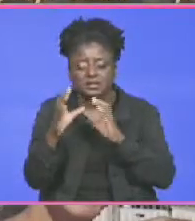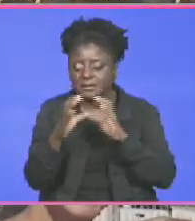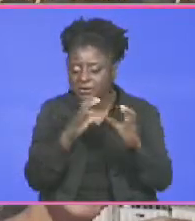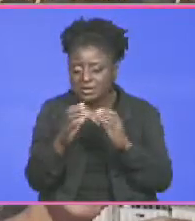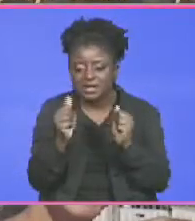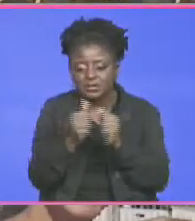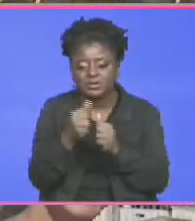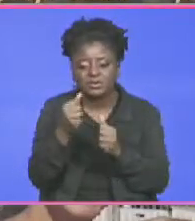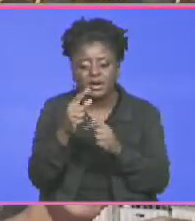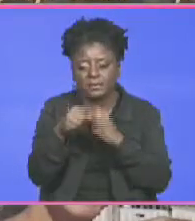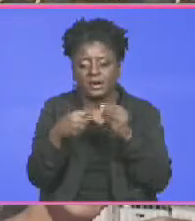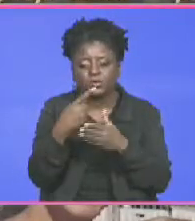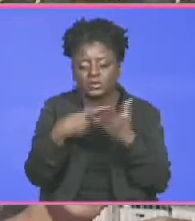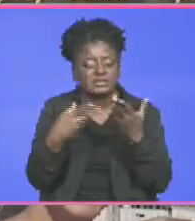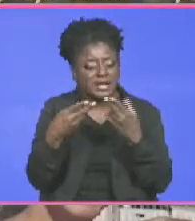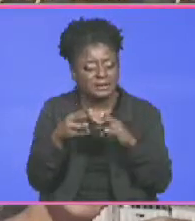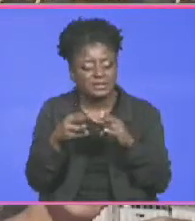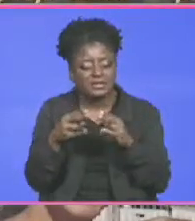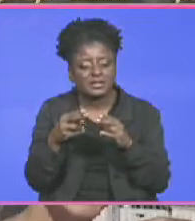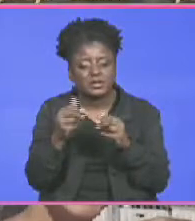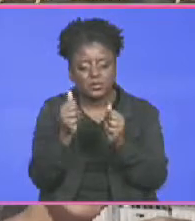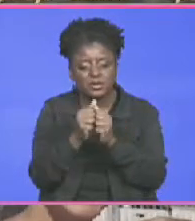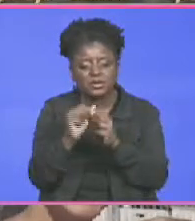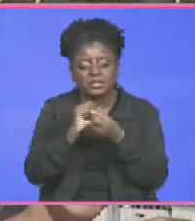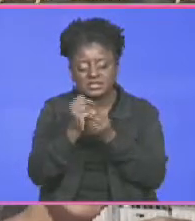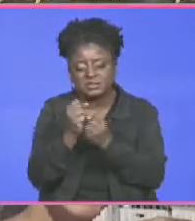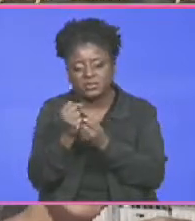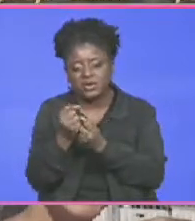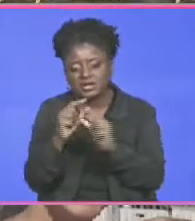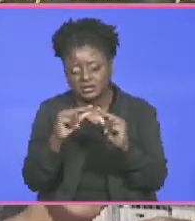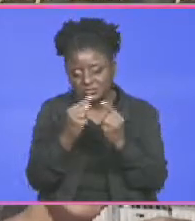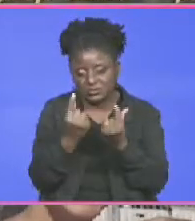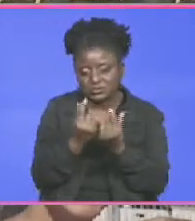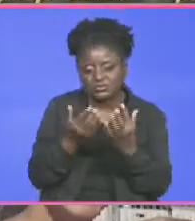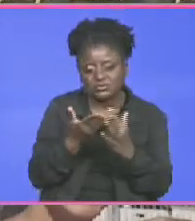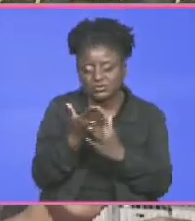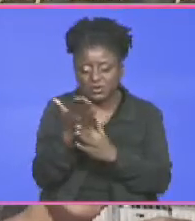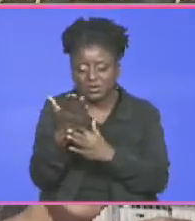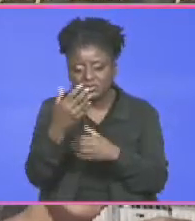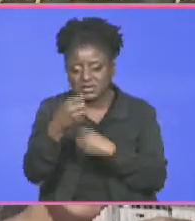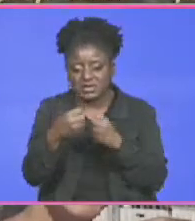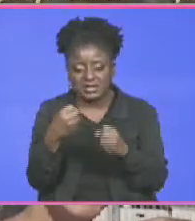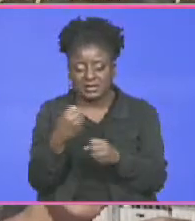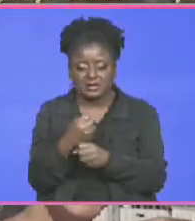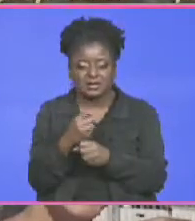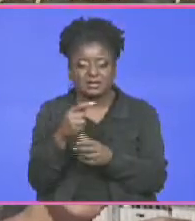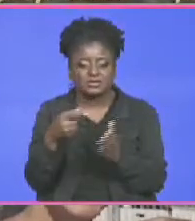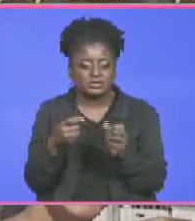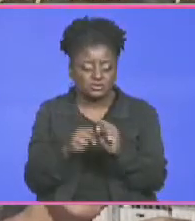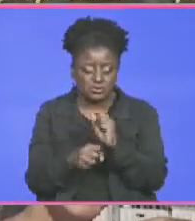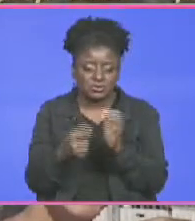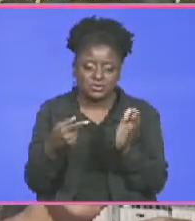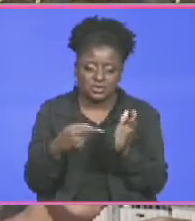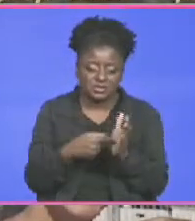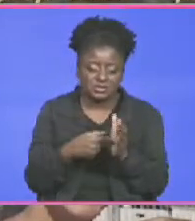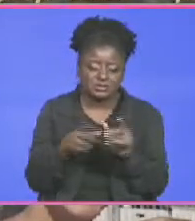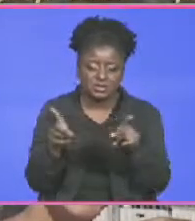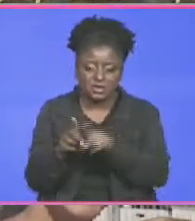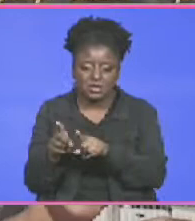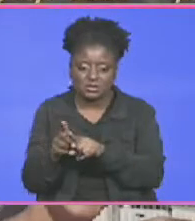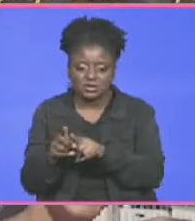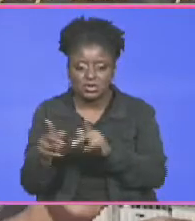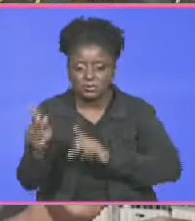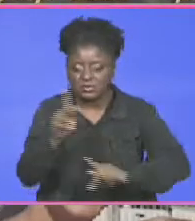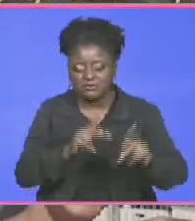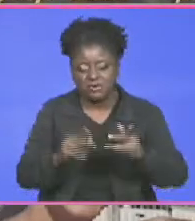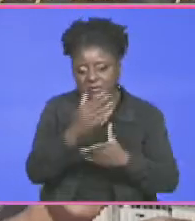should be happening with the sporting bodies throughout the course of the year and the ensuing years. And so this will also form part of